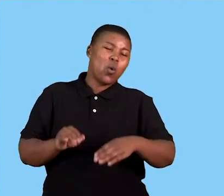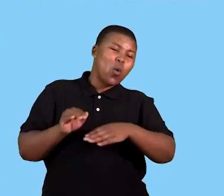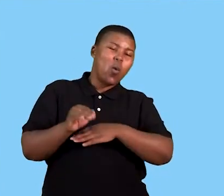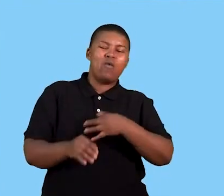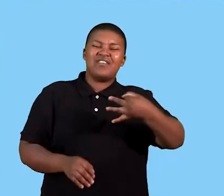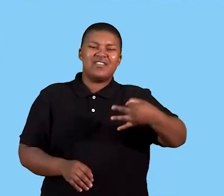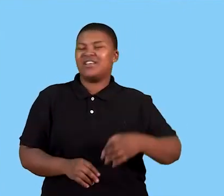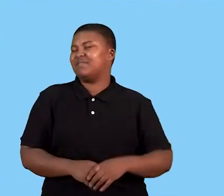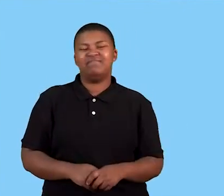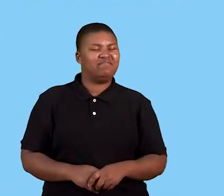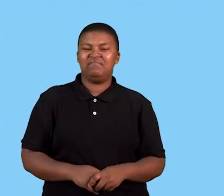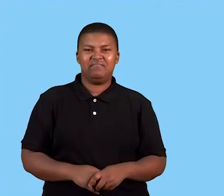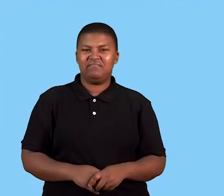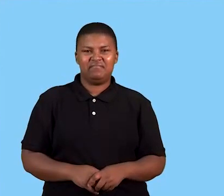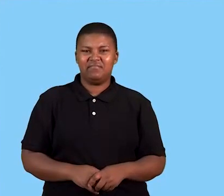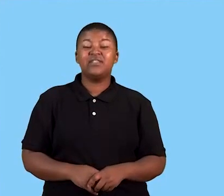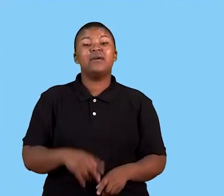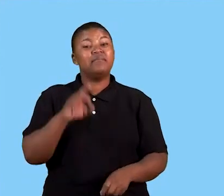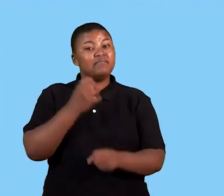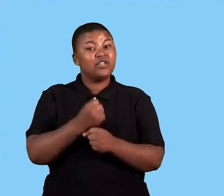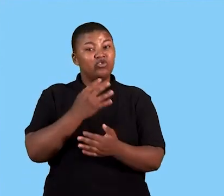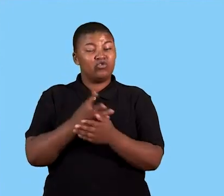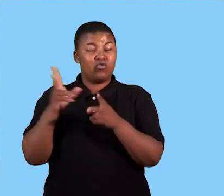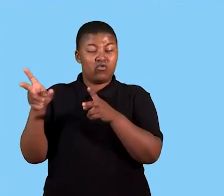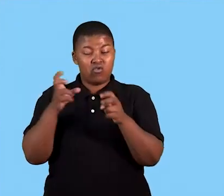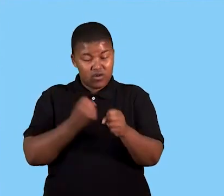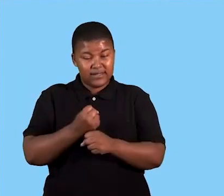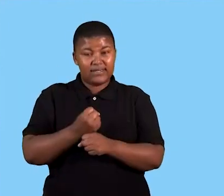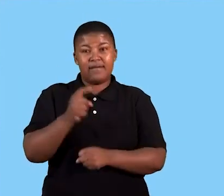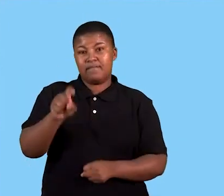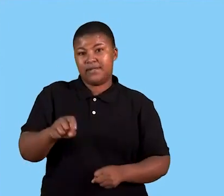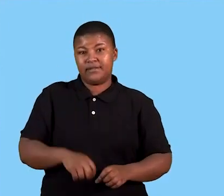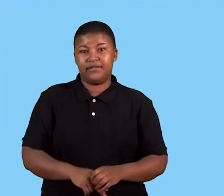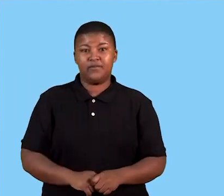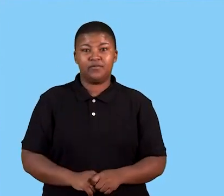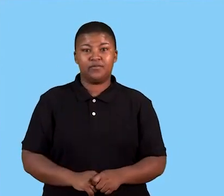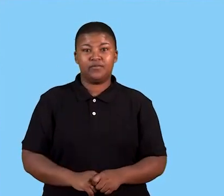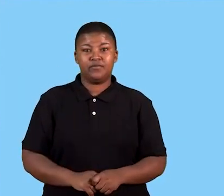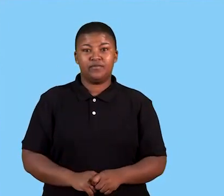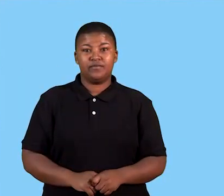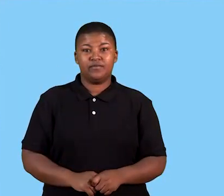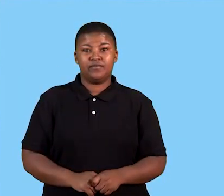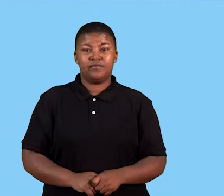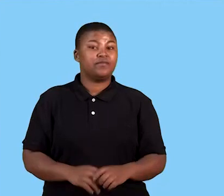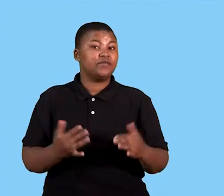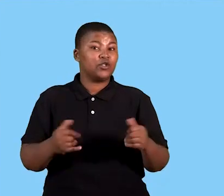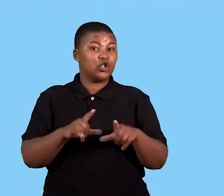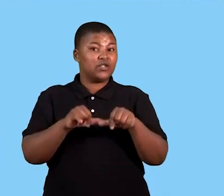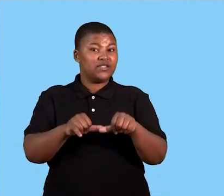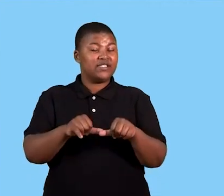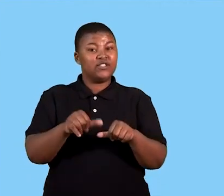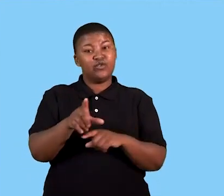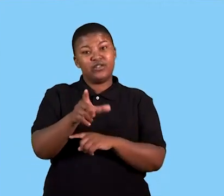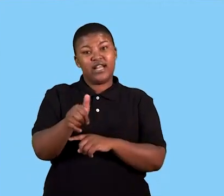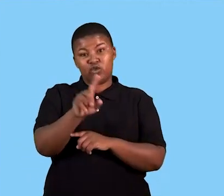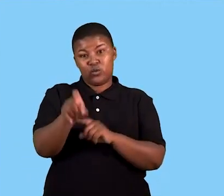don't give more than 3 then, and quote exactly as it is given in the scenario. Okay, so let's move on then